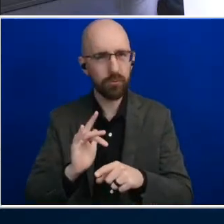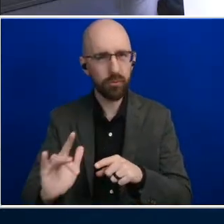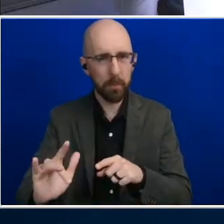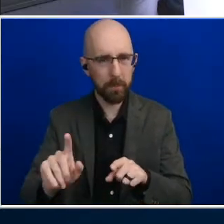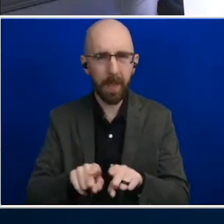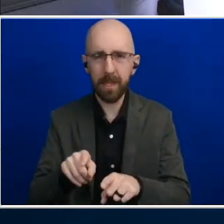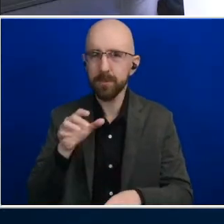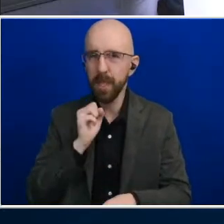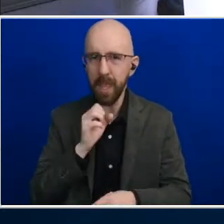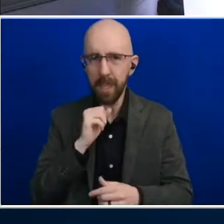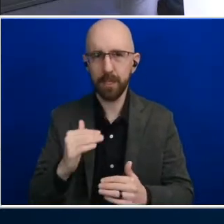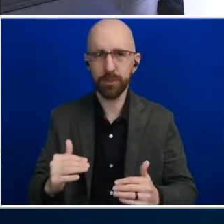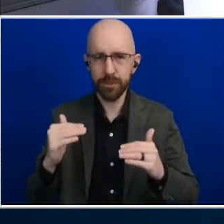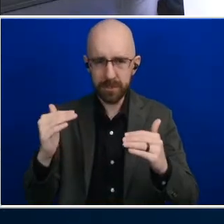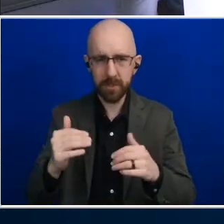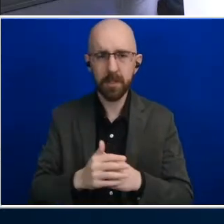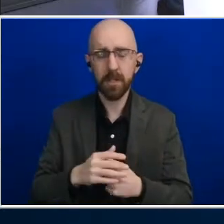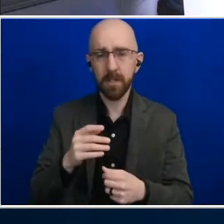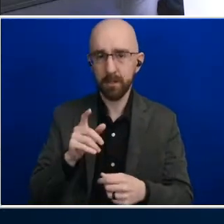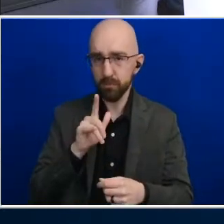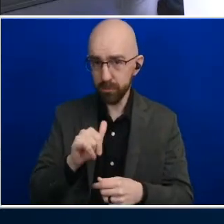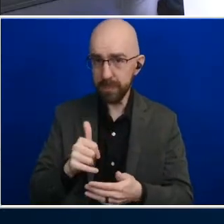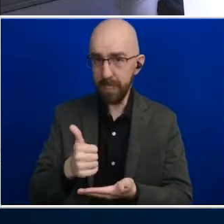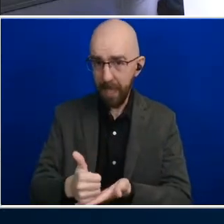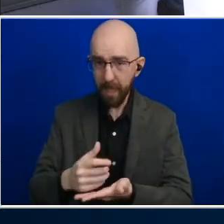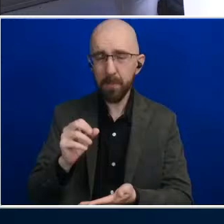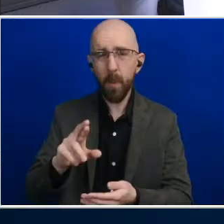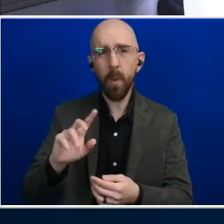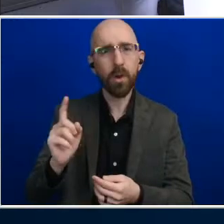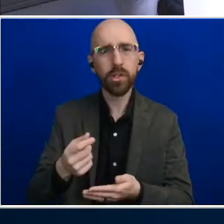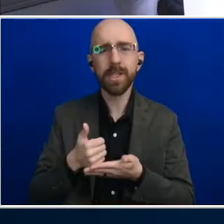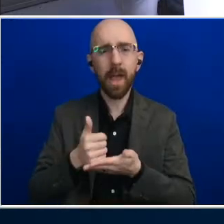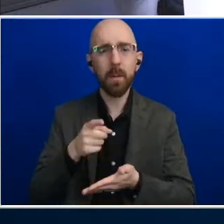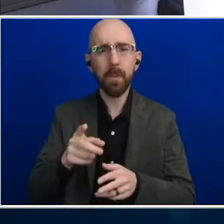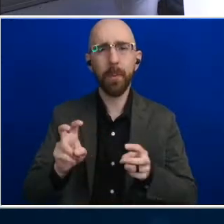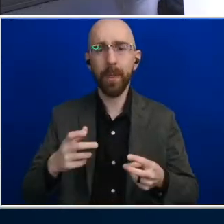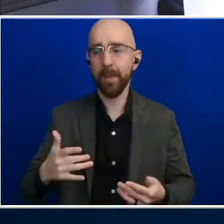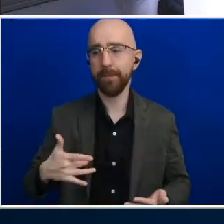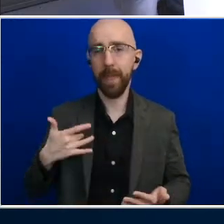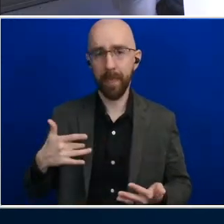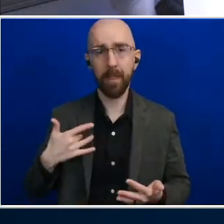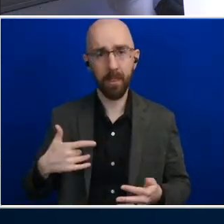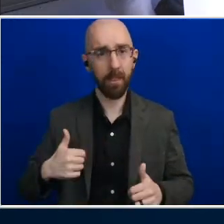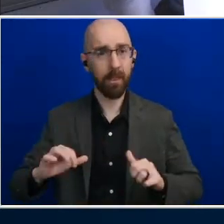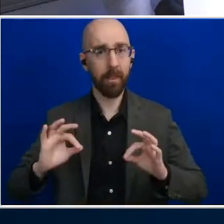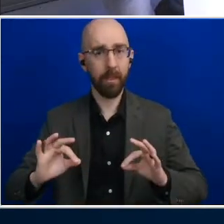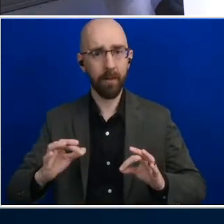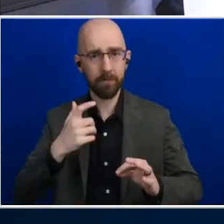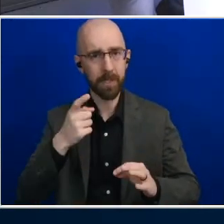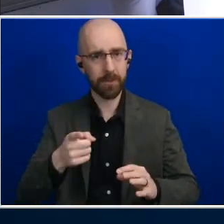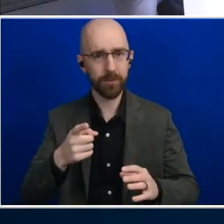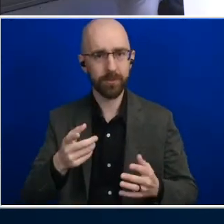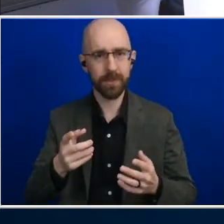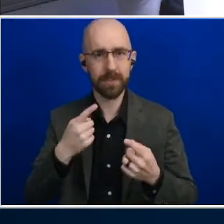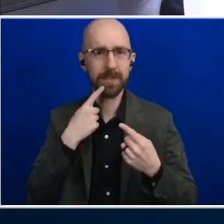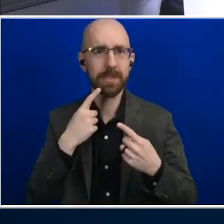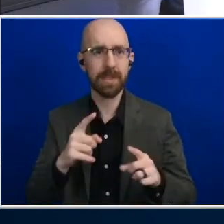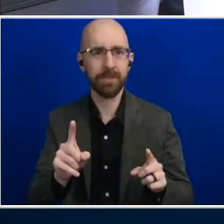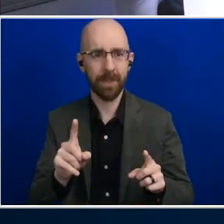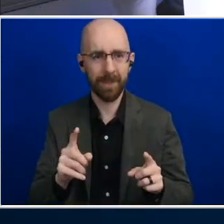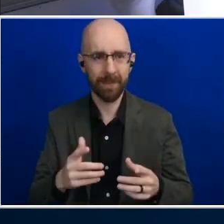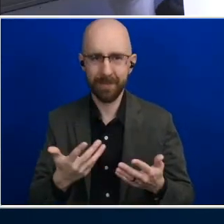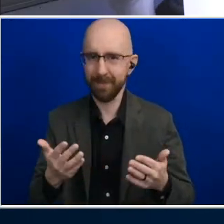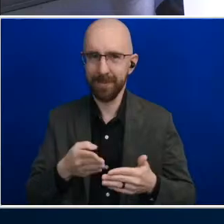helping your brain stay sharp, or is it just helping you feel like your brain is doing well because you've successfully completed a